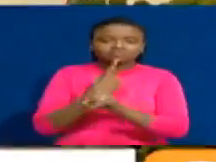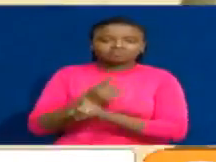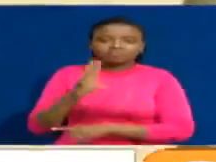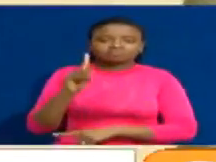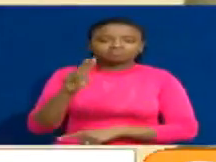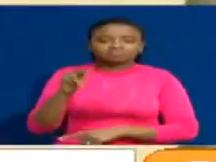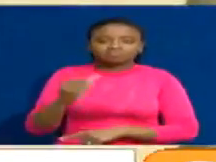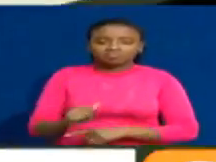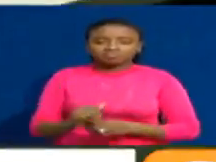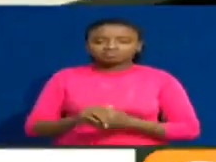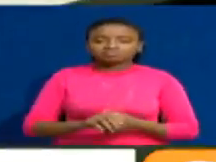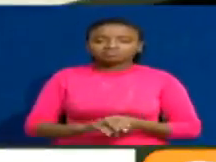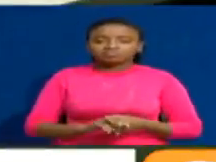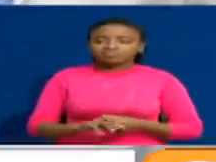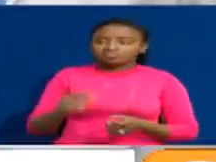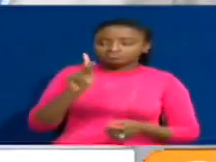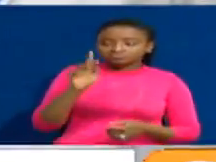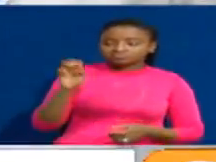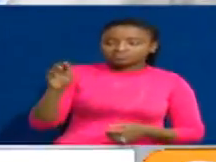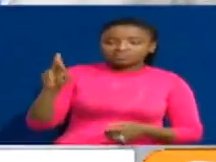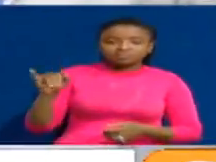the KEMRI headquarters in Nairobi,